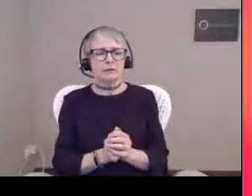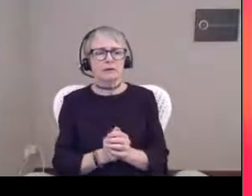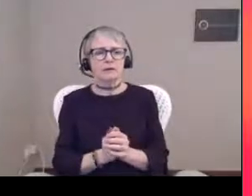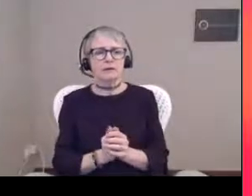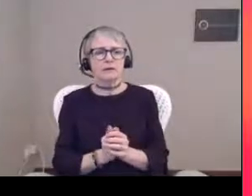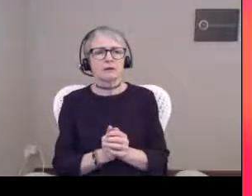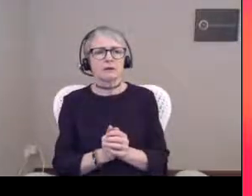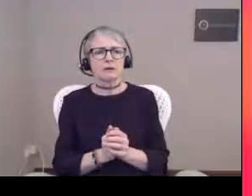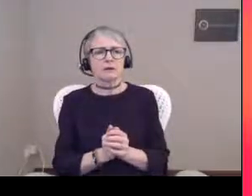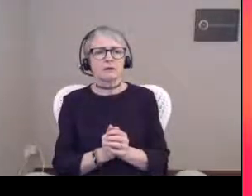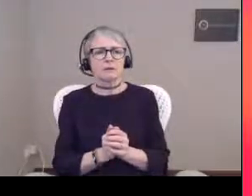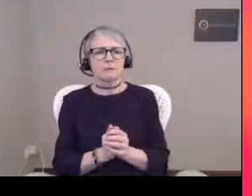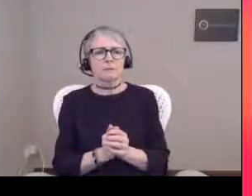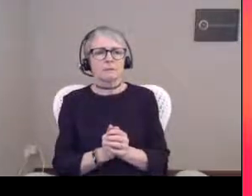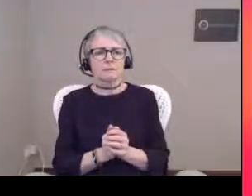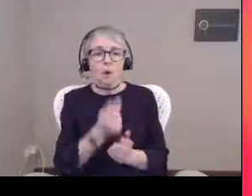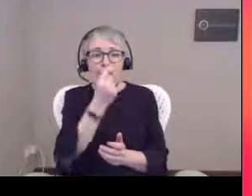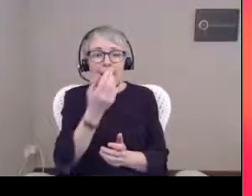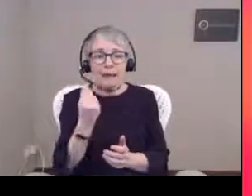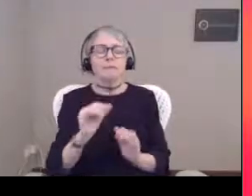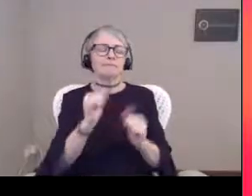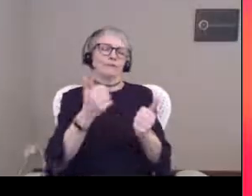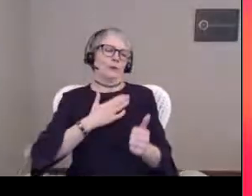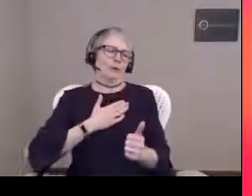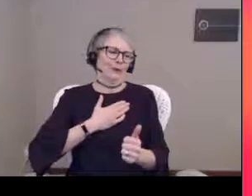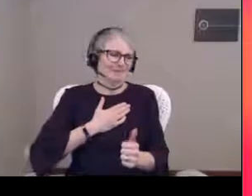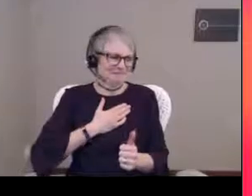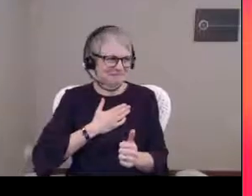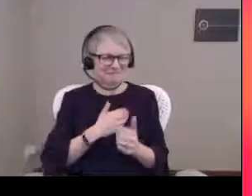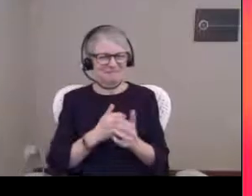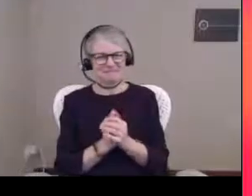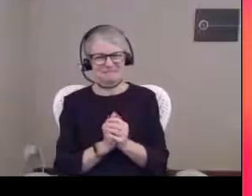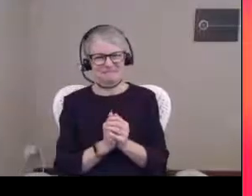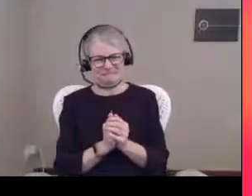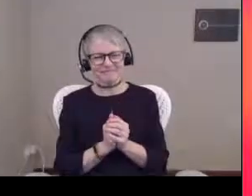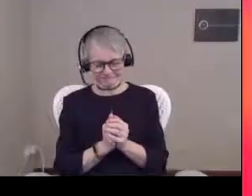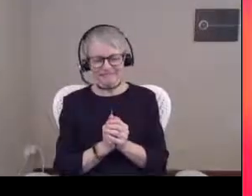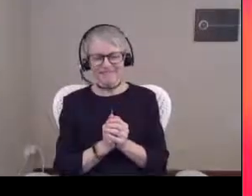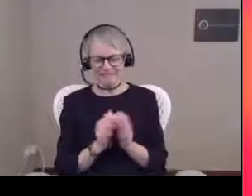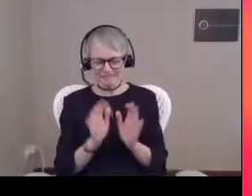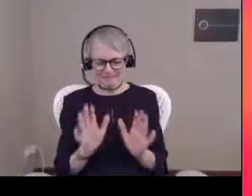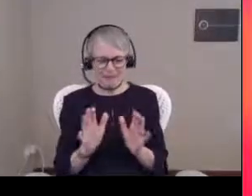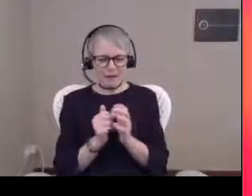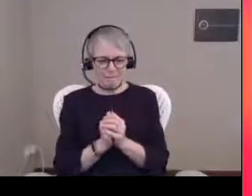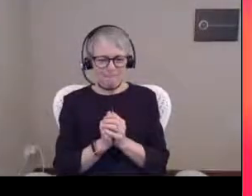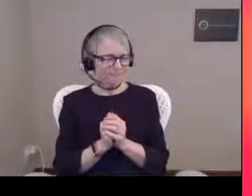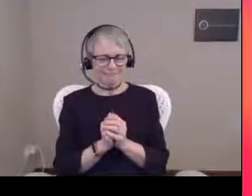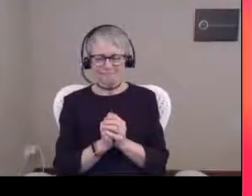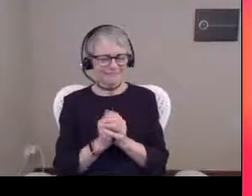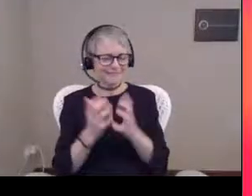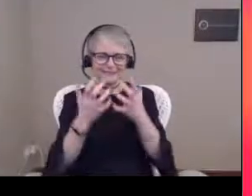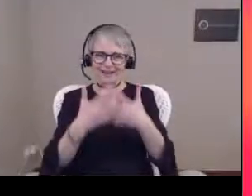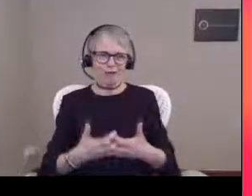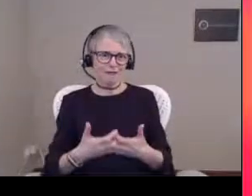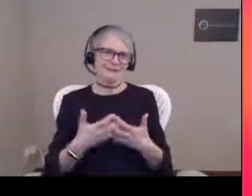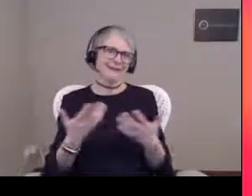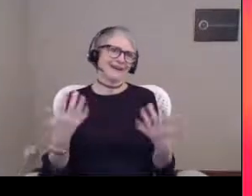In the chat or in the, yes, you can hear us. Oh, good. Yeah, so technology, you have to love it, don't